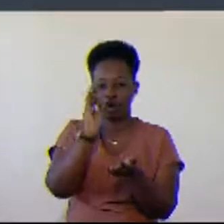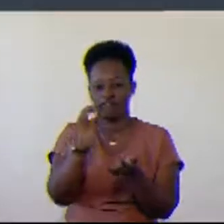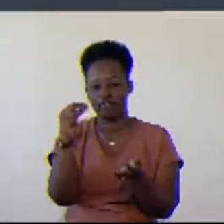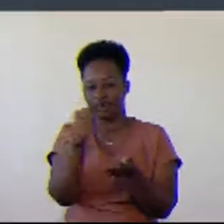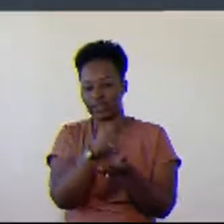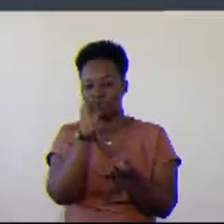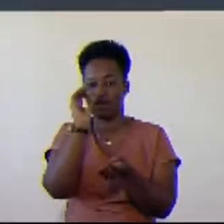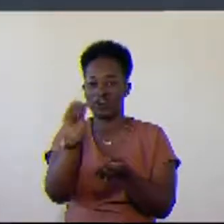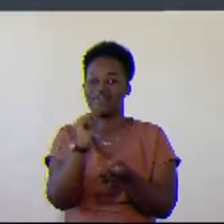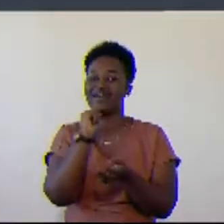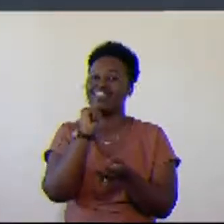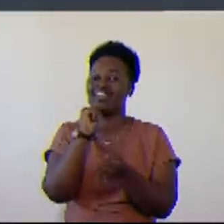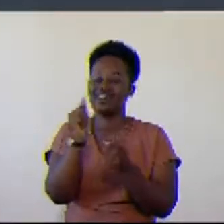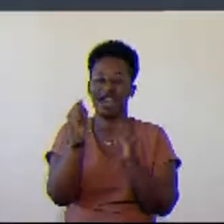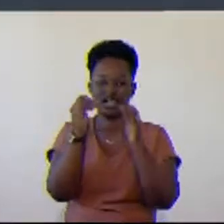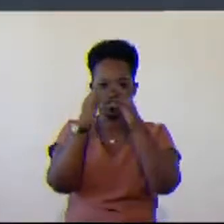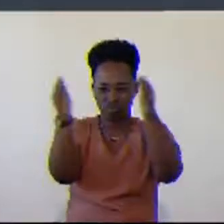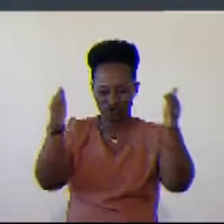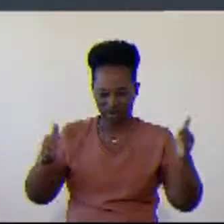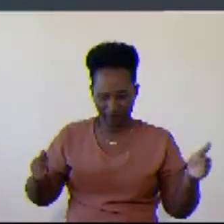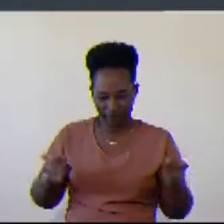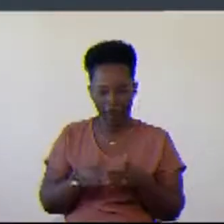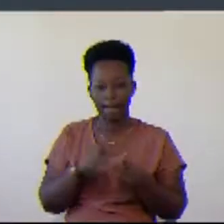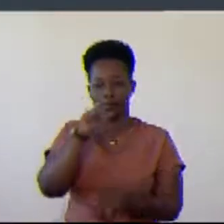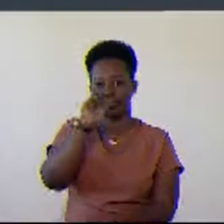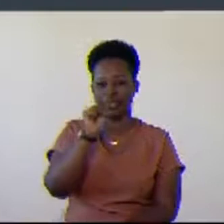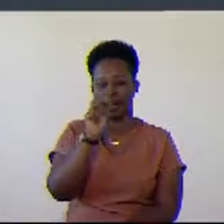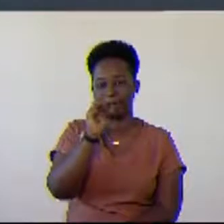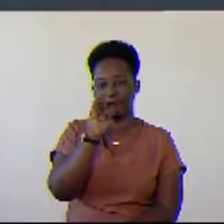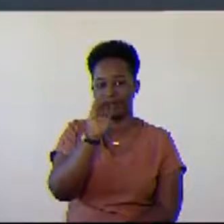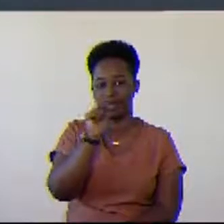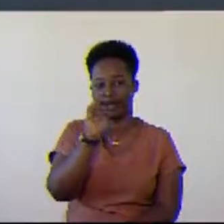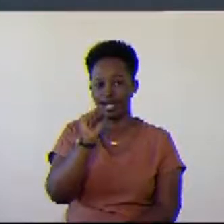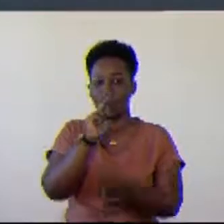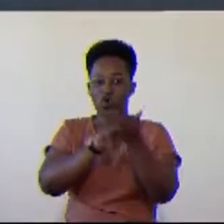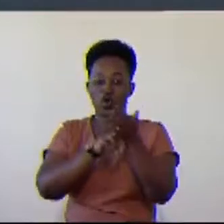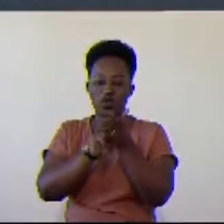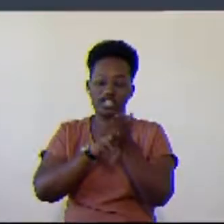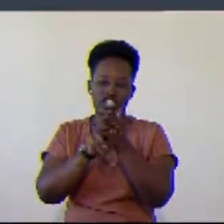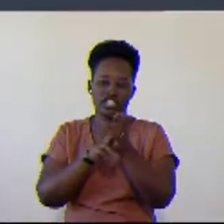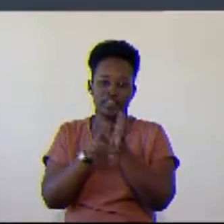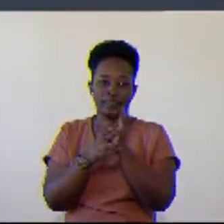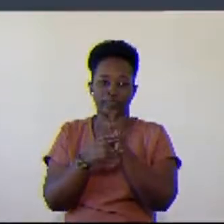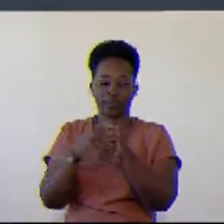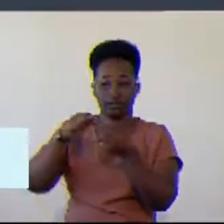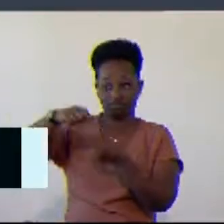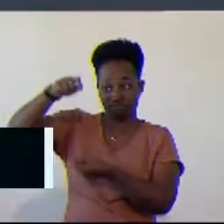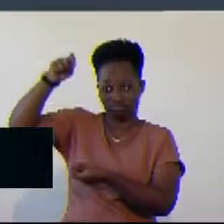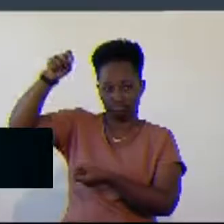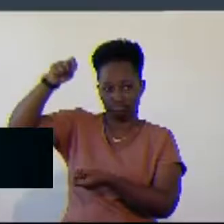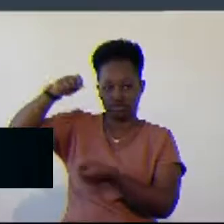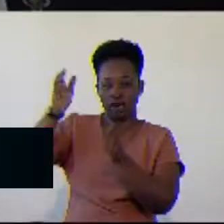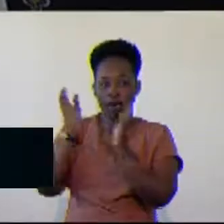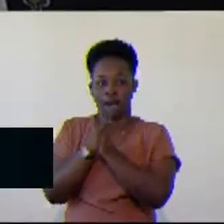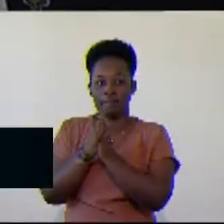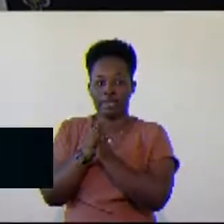of a non-uniform lamina using a plumb line, remember there, a pin or a nail, and a